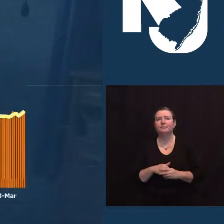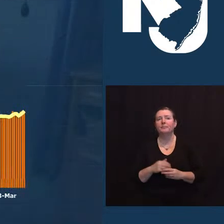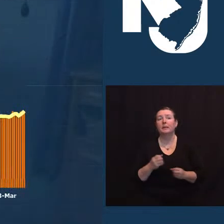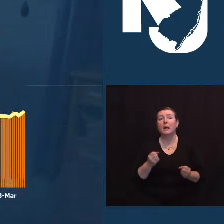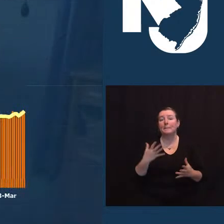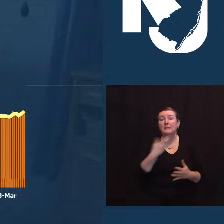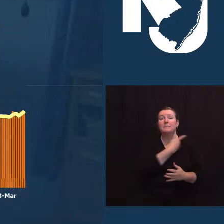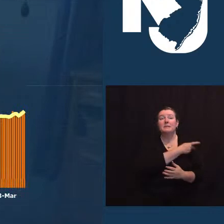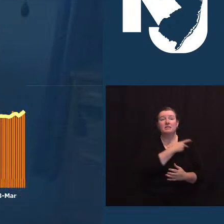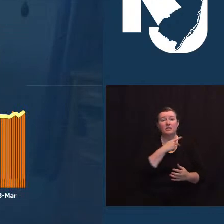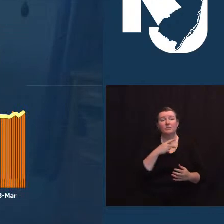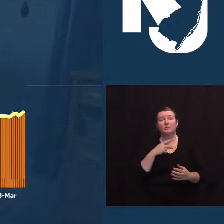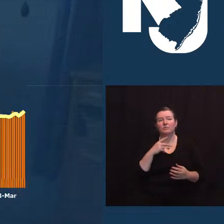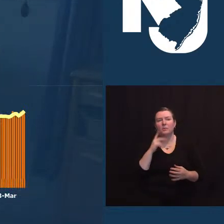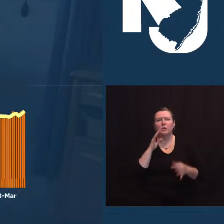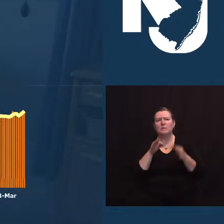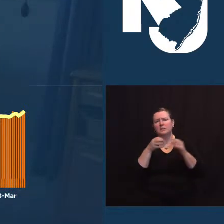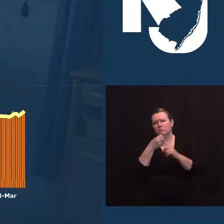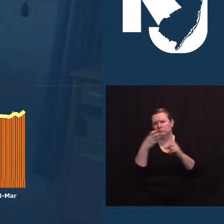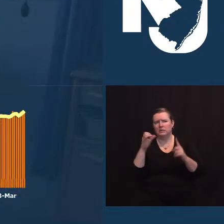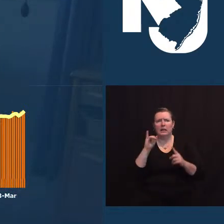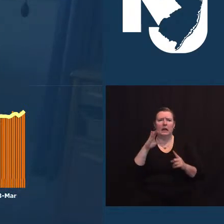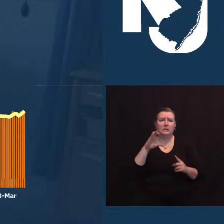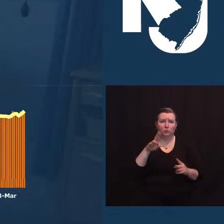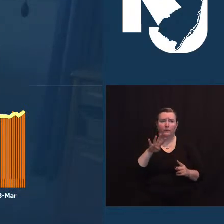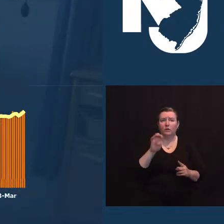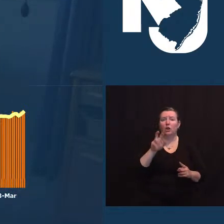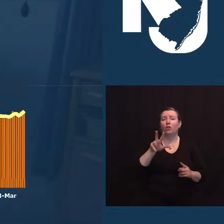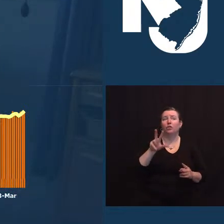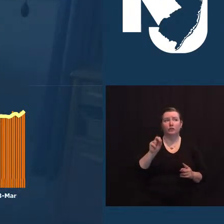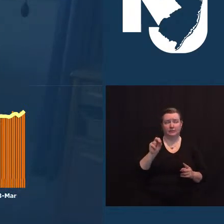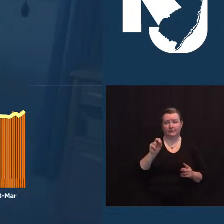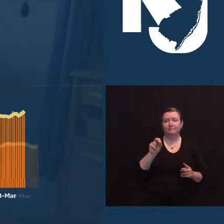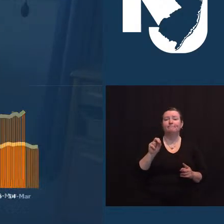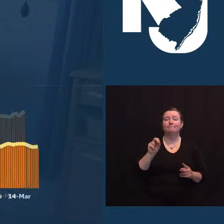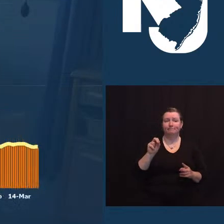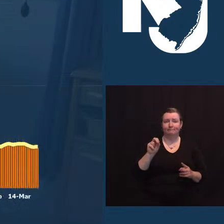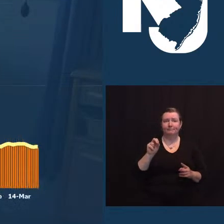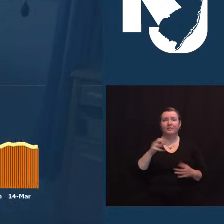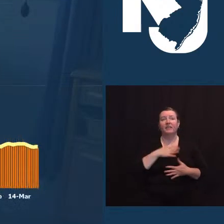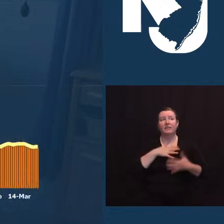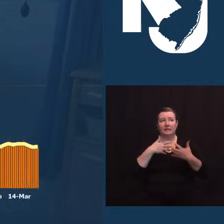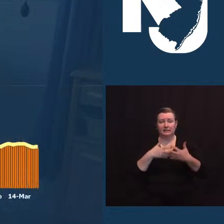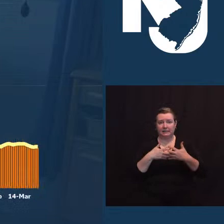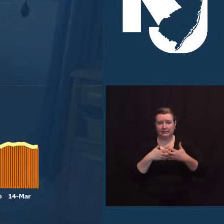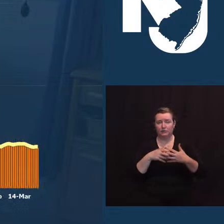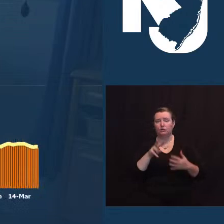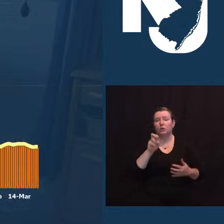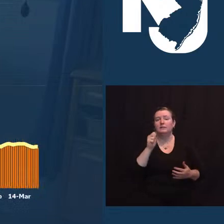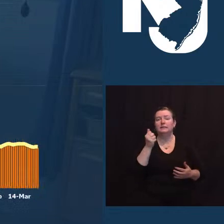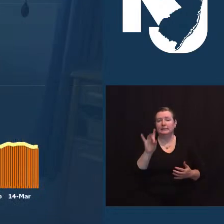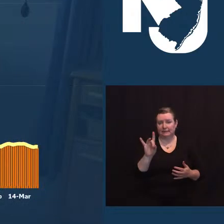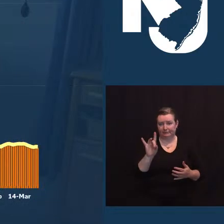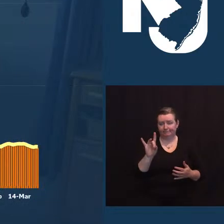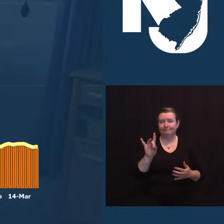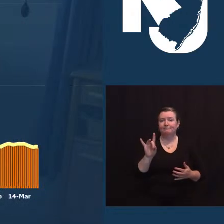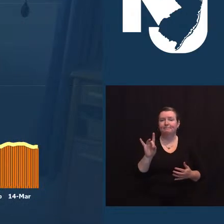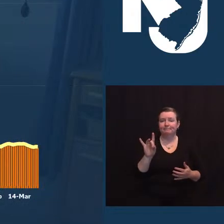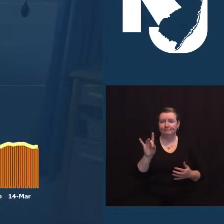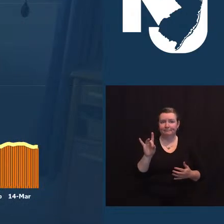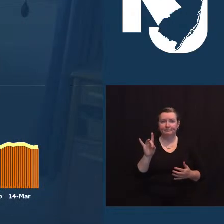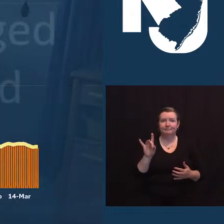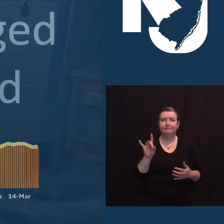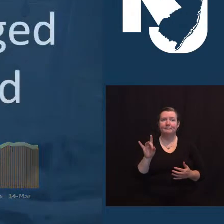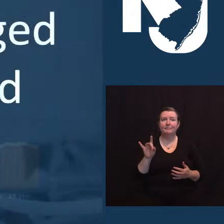this in a minute, in ICUs, 430. Number of ventilators in use, 218. And